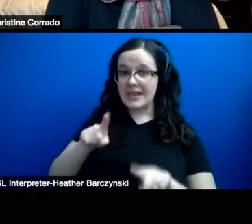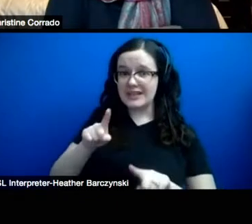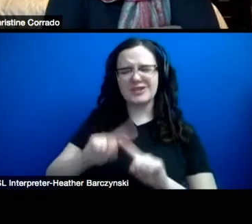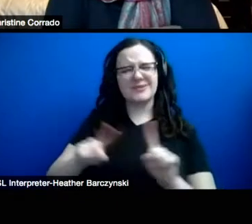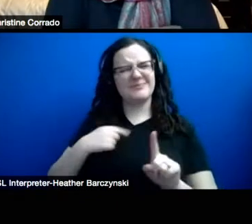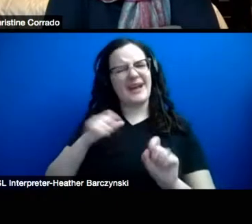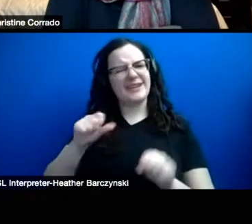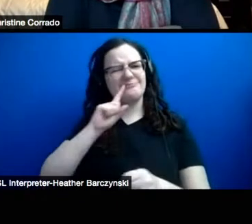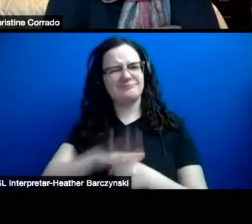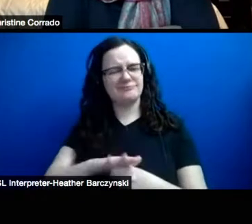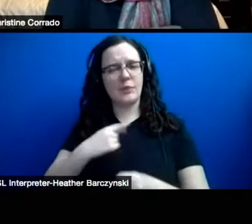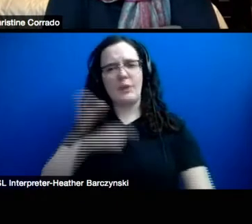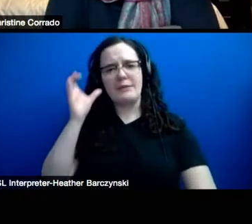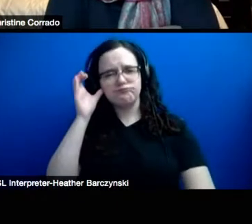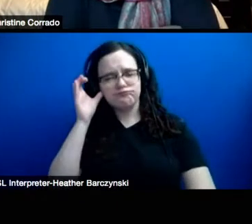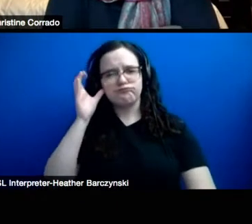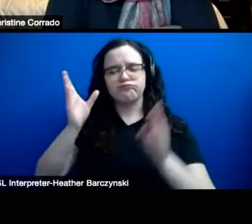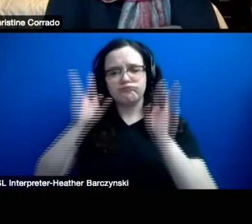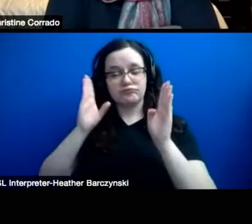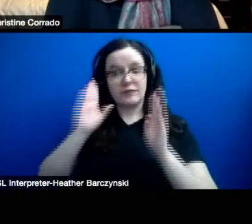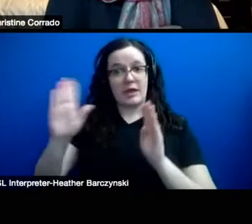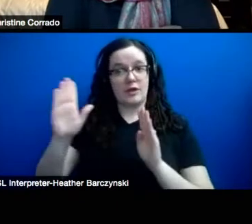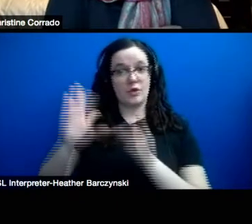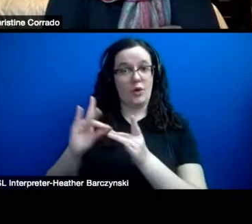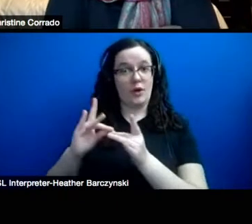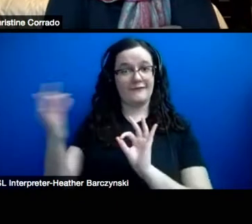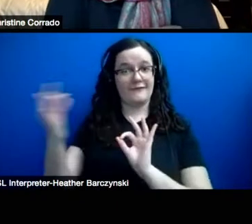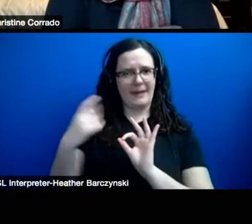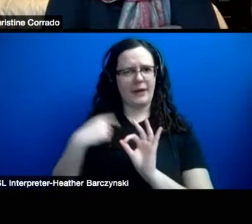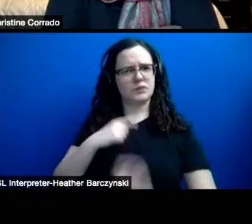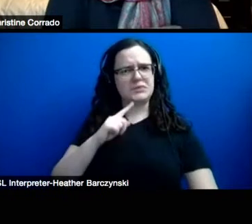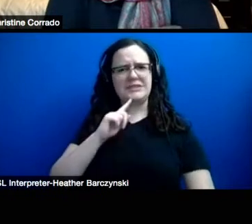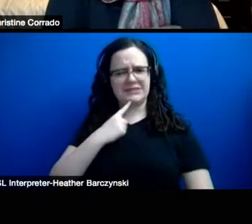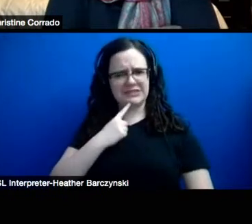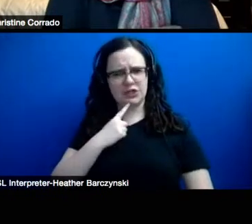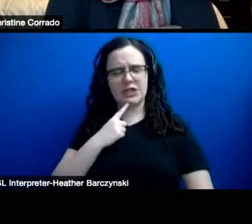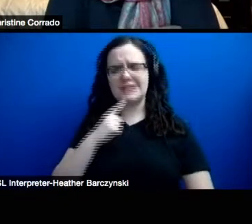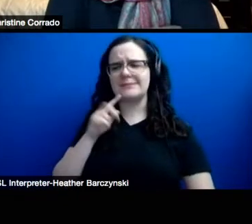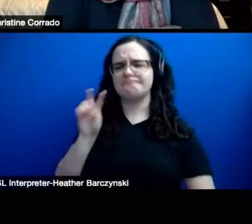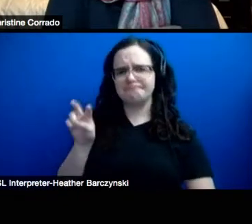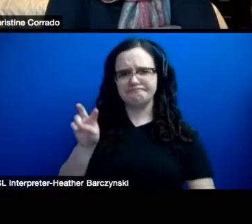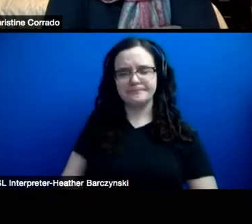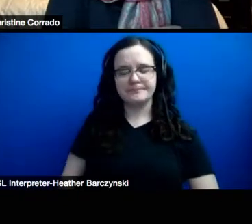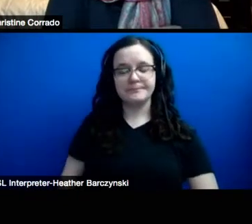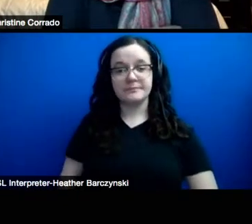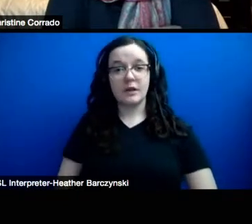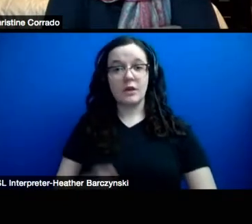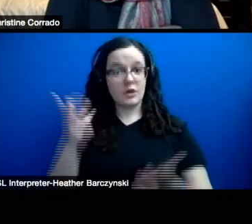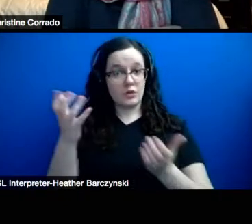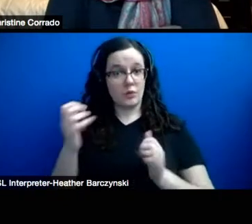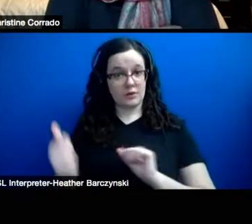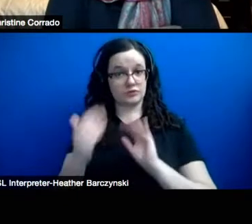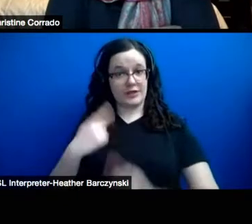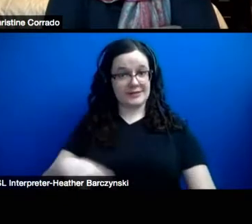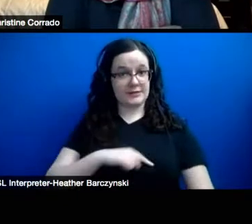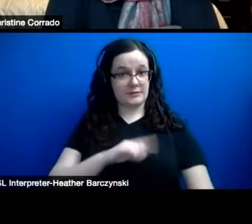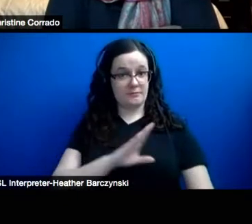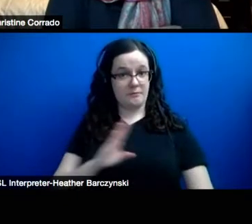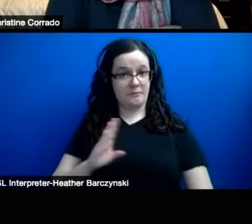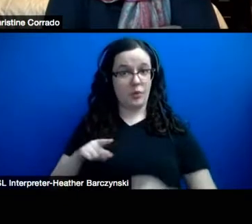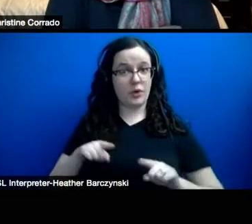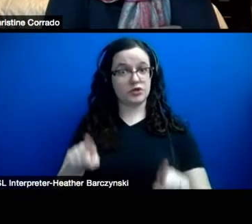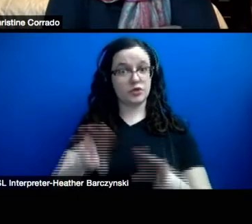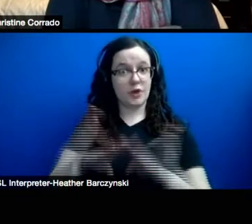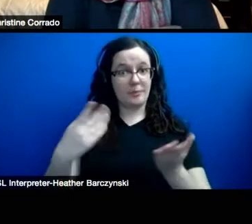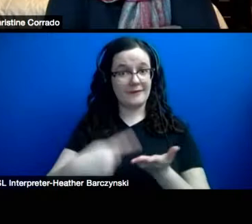your input seriously. If you would like to address the board during the open forum, as I mentioned before,